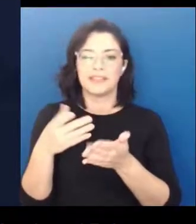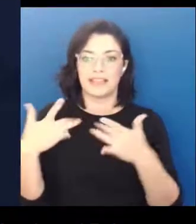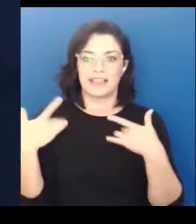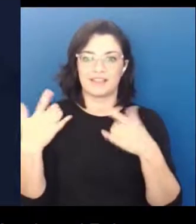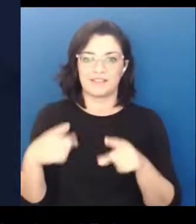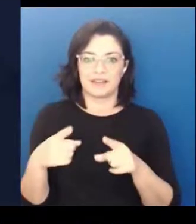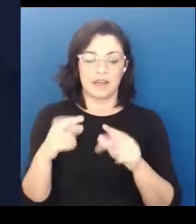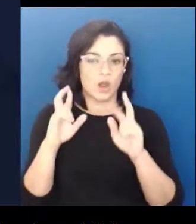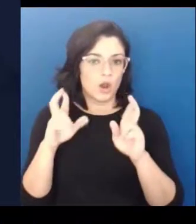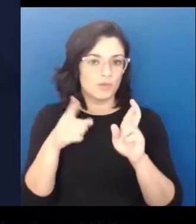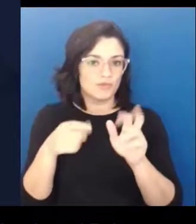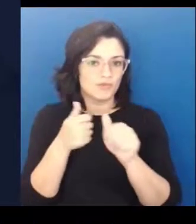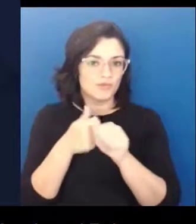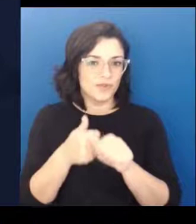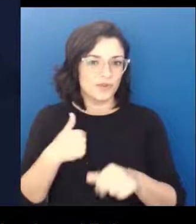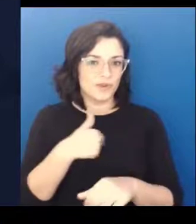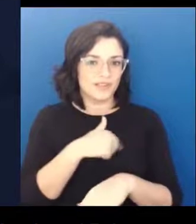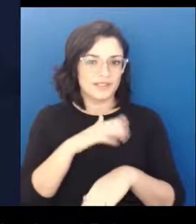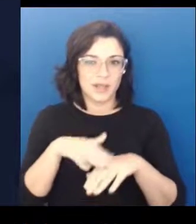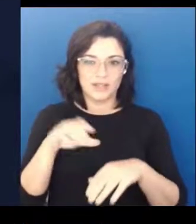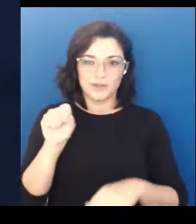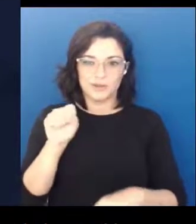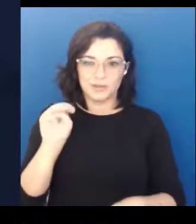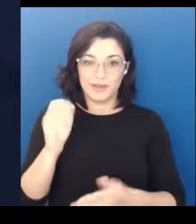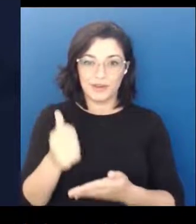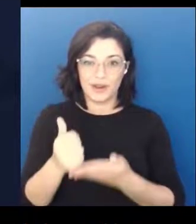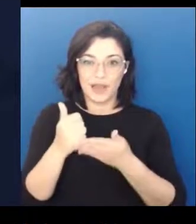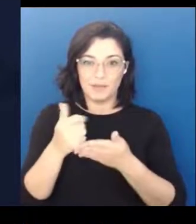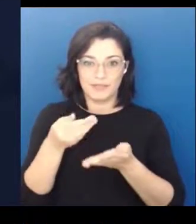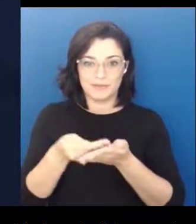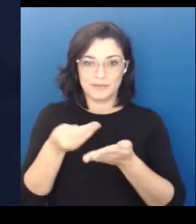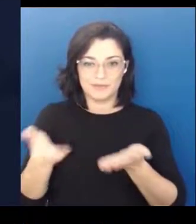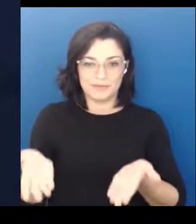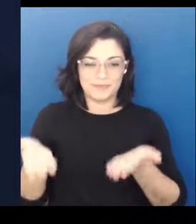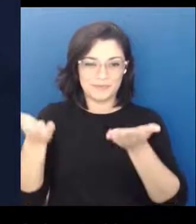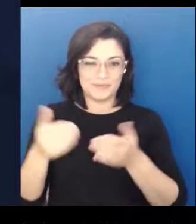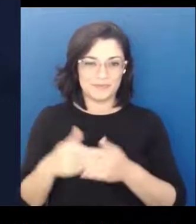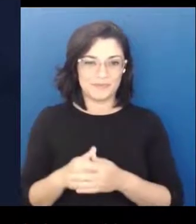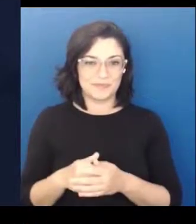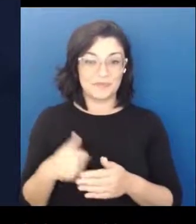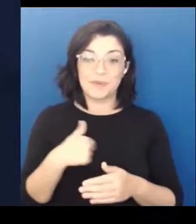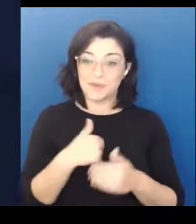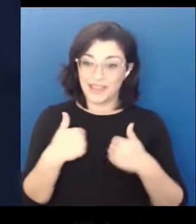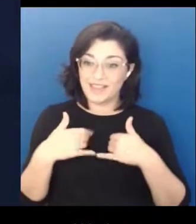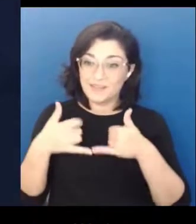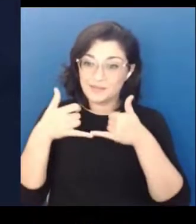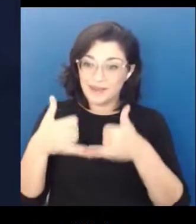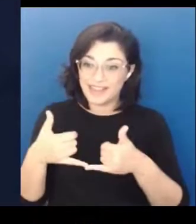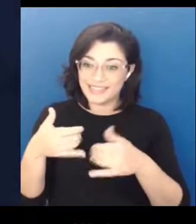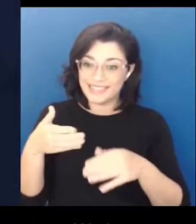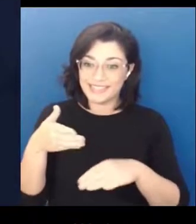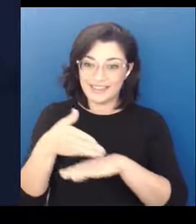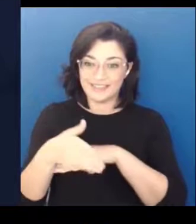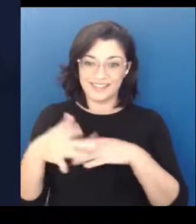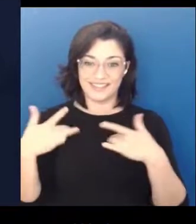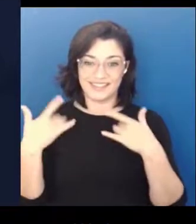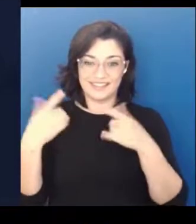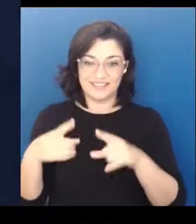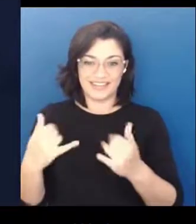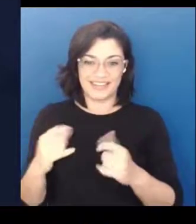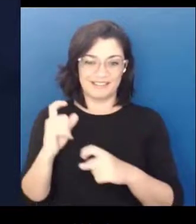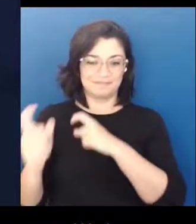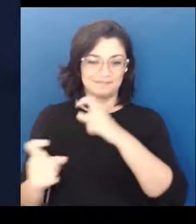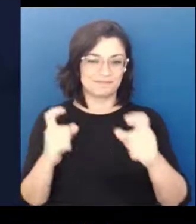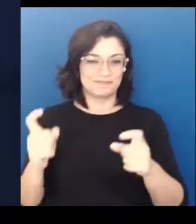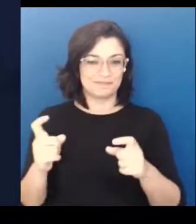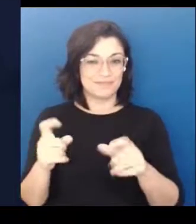us raise some money. We have prizes to give away at the end of this event today, so stick around to see if you're a